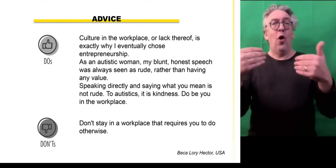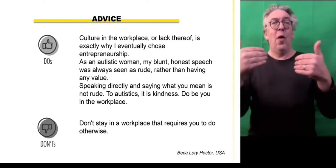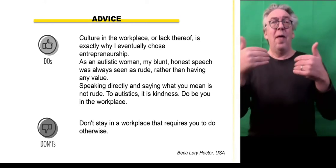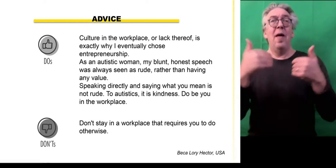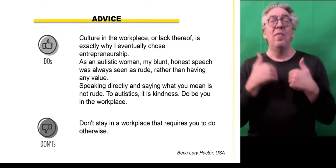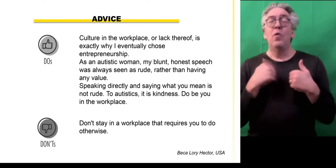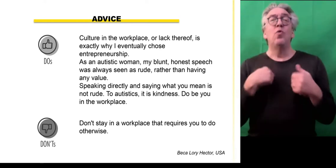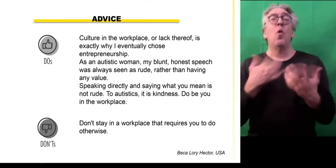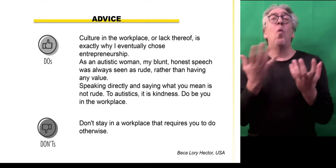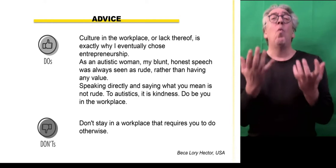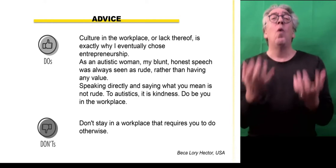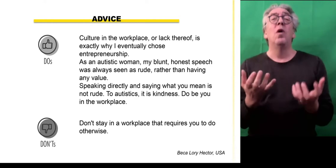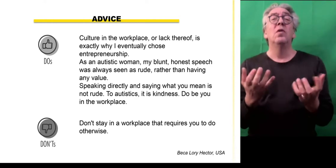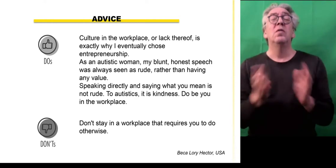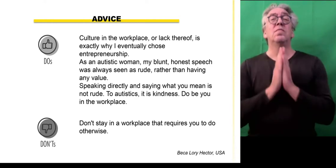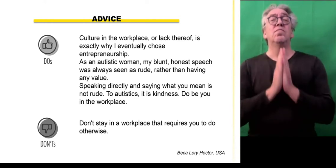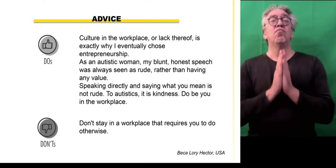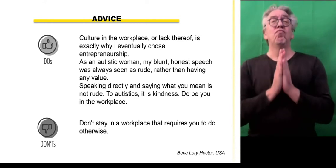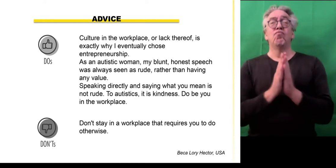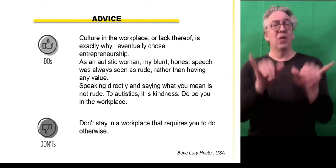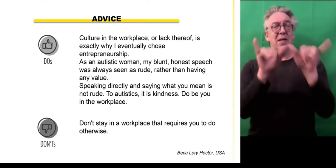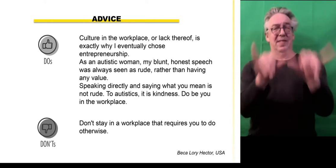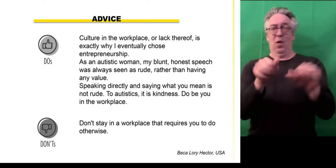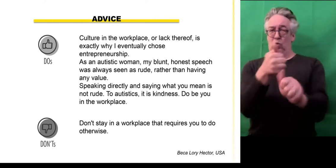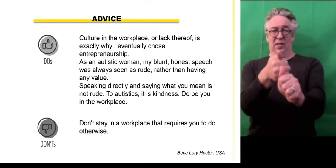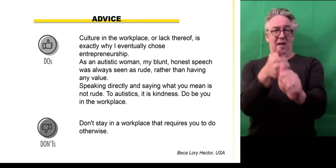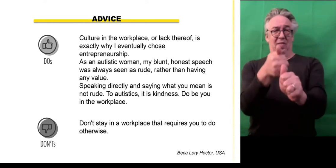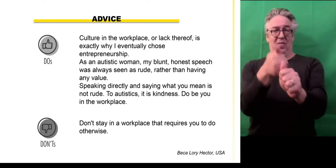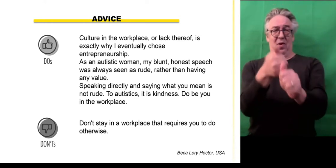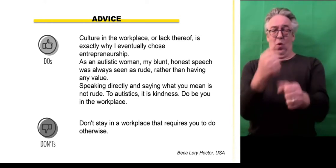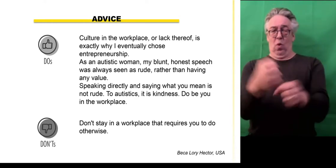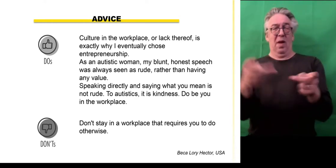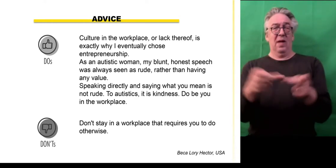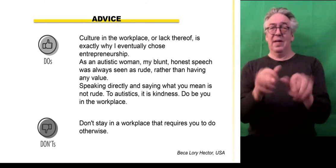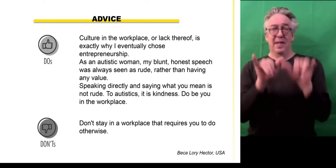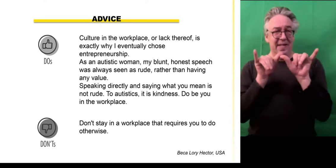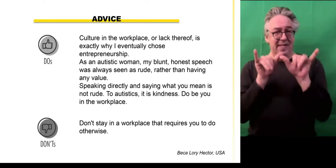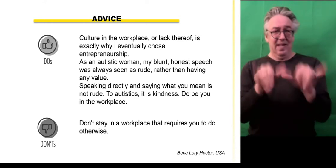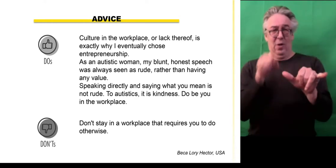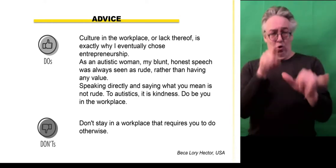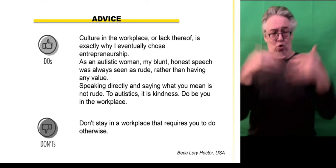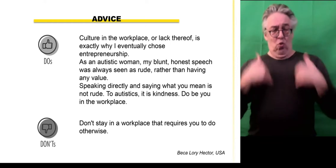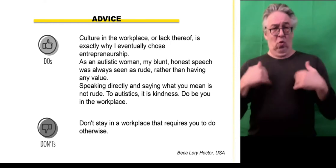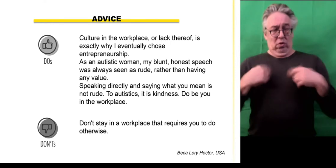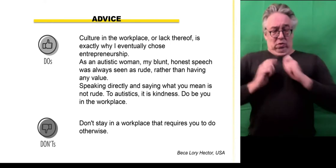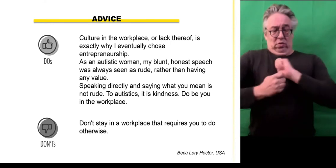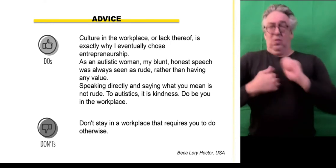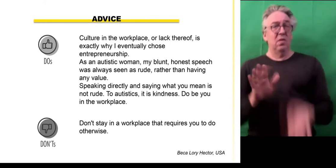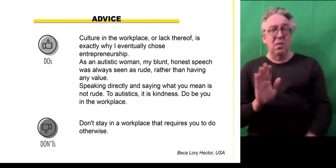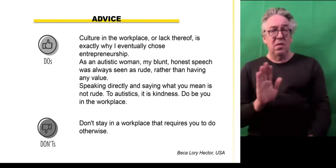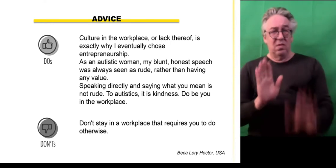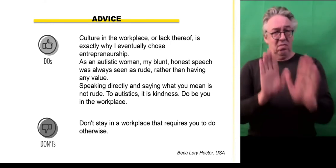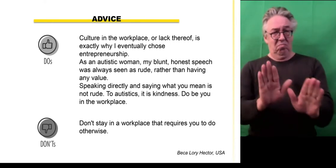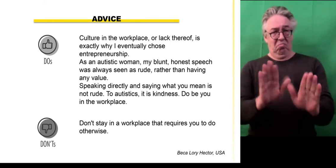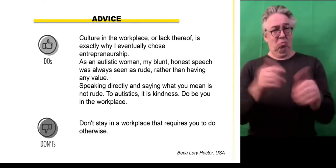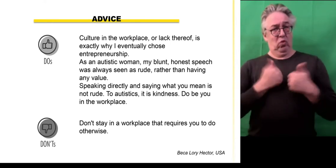be you in the workplace. So please be you in the workplace. And our third advice from